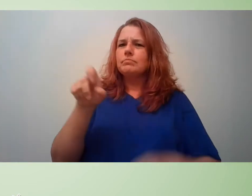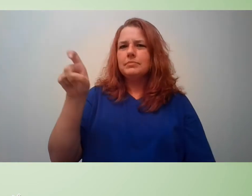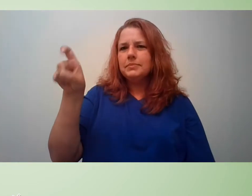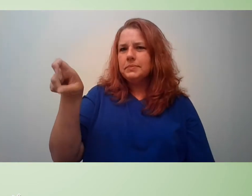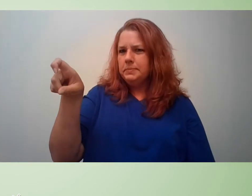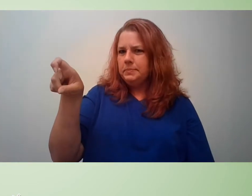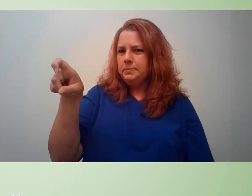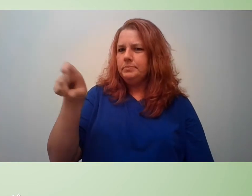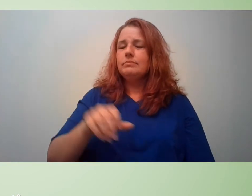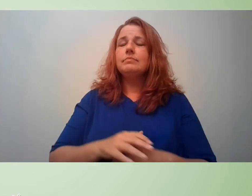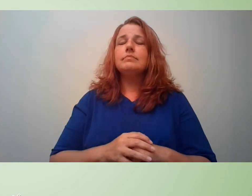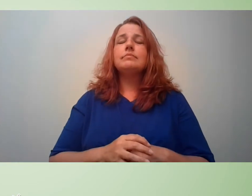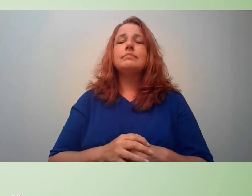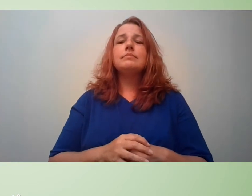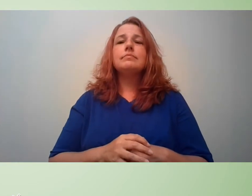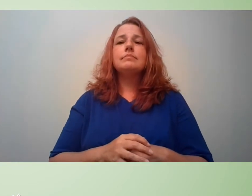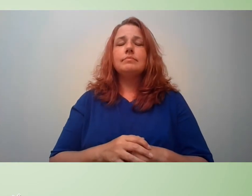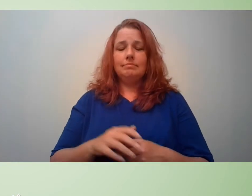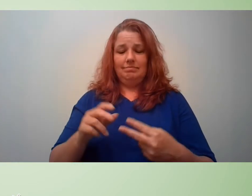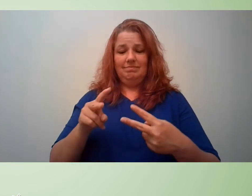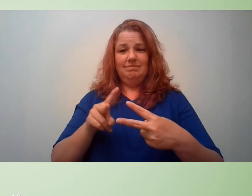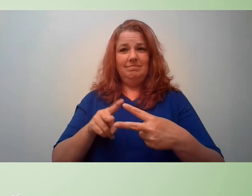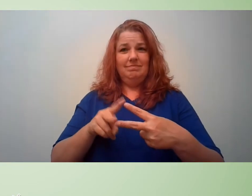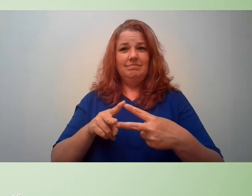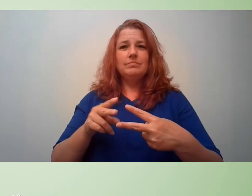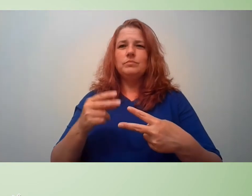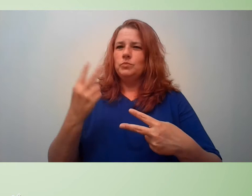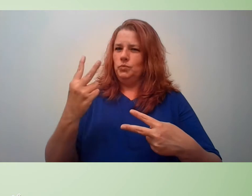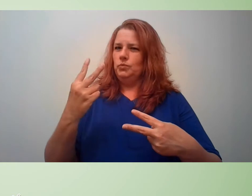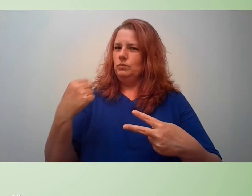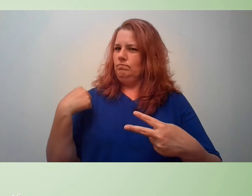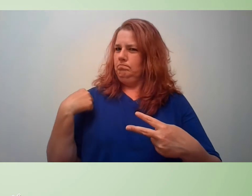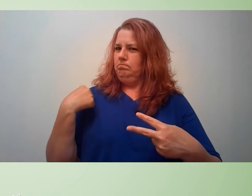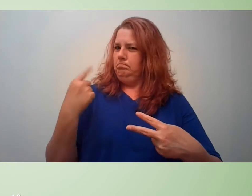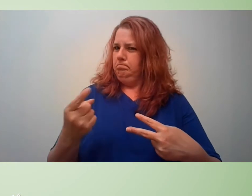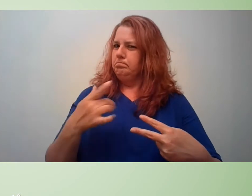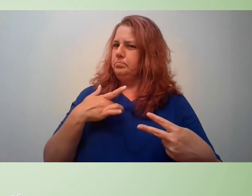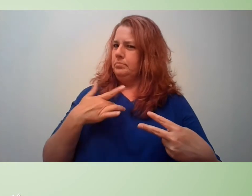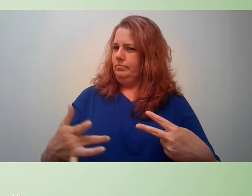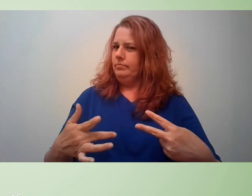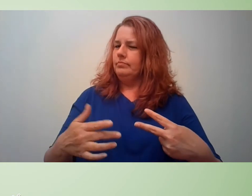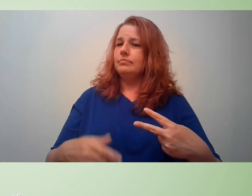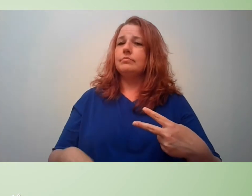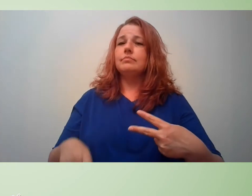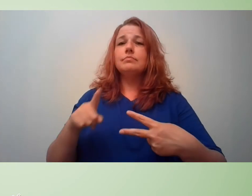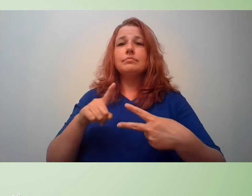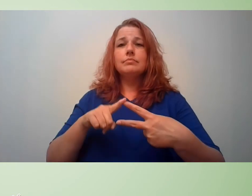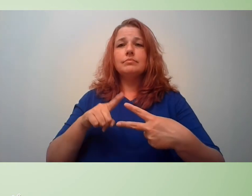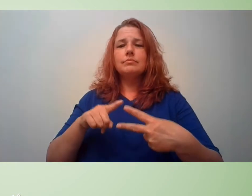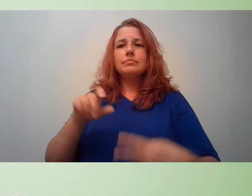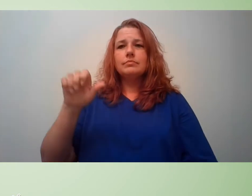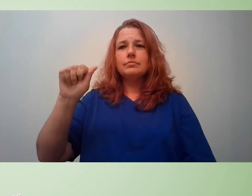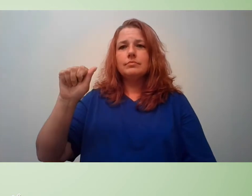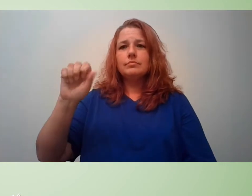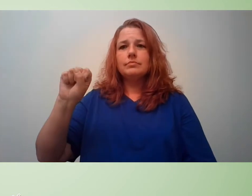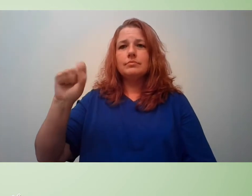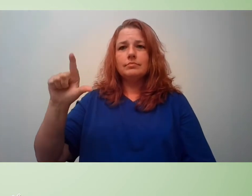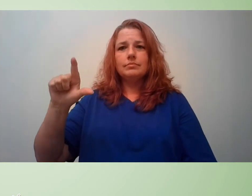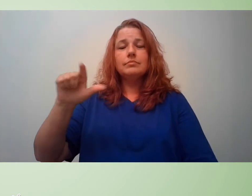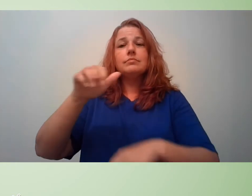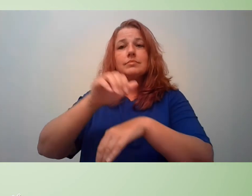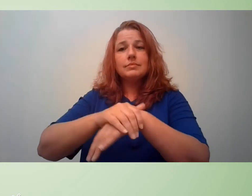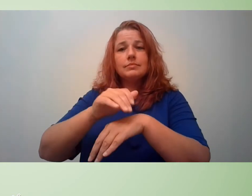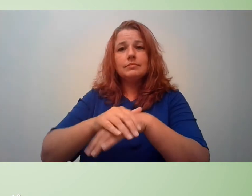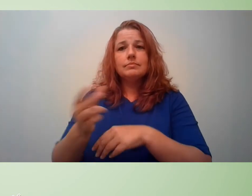is a need for GSD students. Another consistent need is improving reading skills. Reading is critical for learning in all